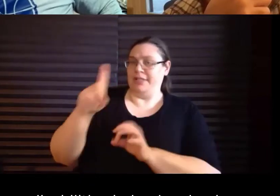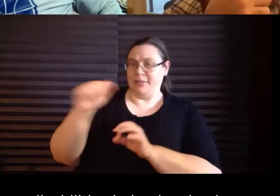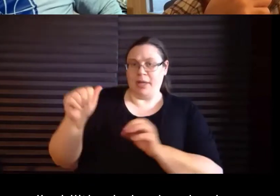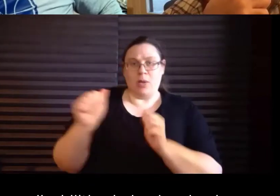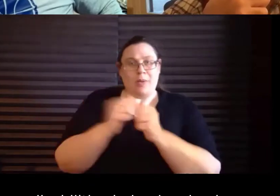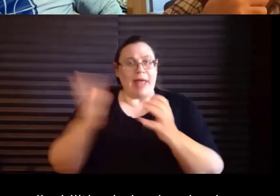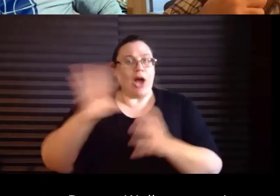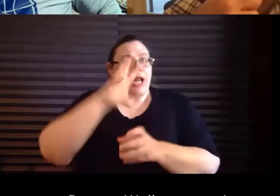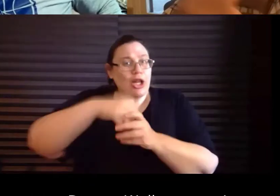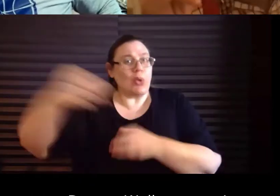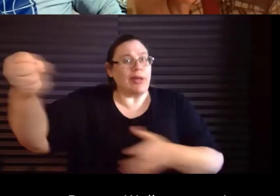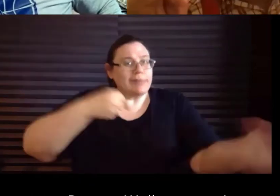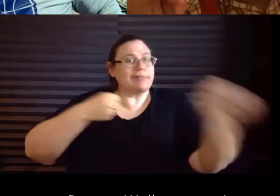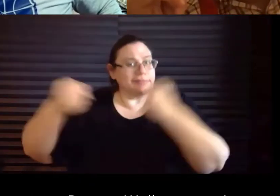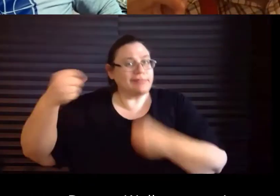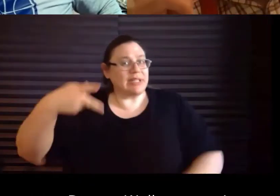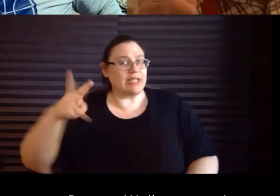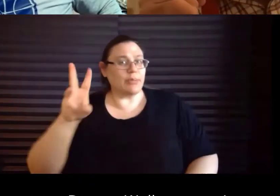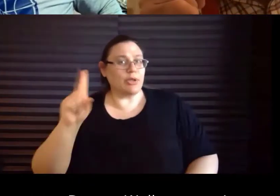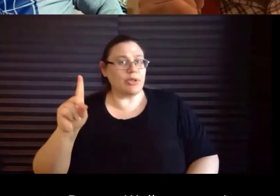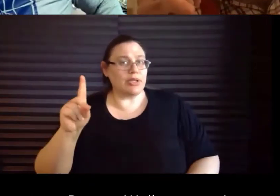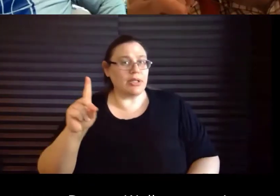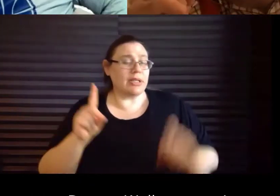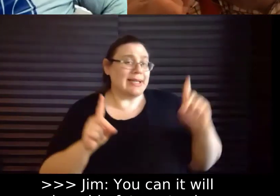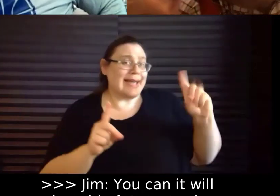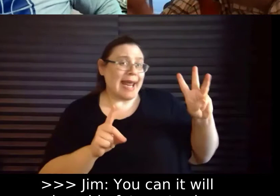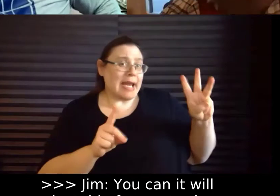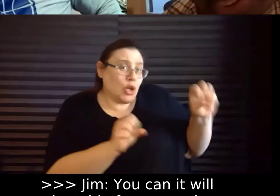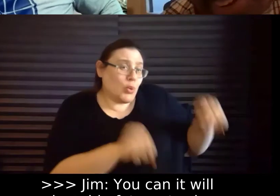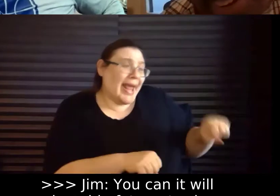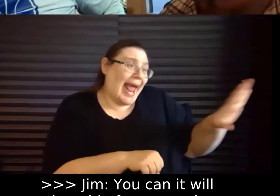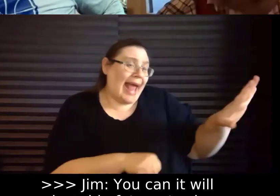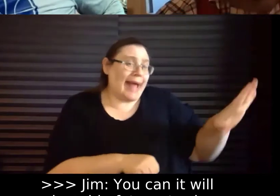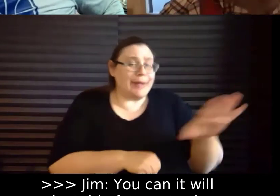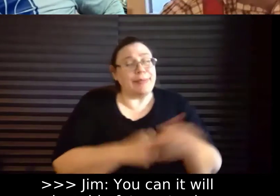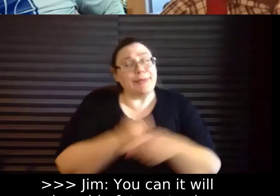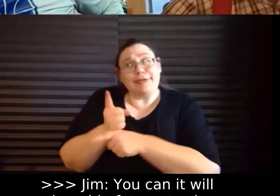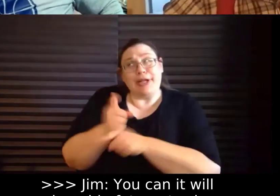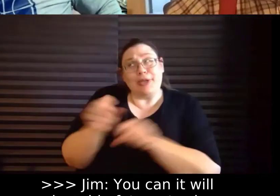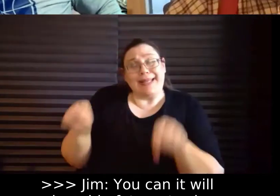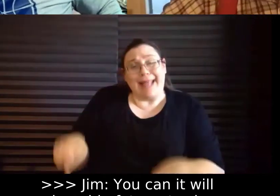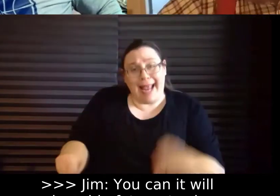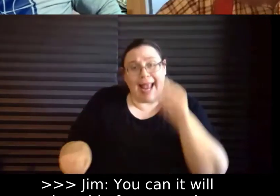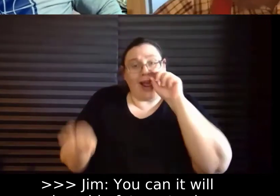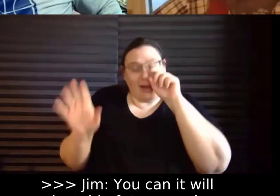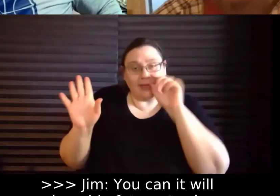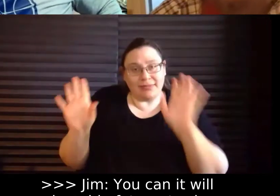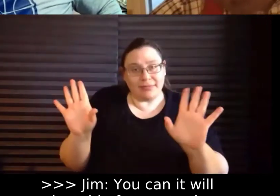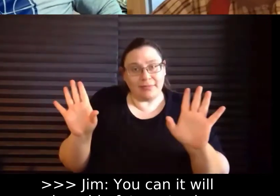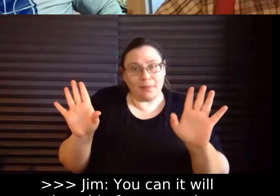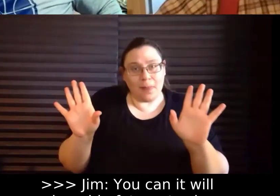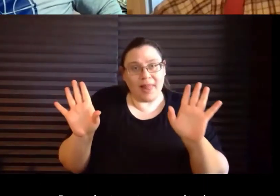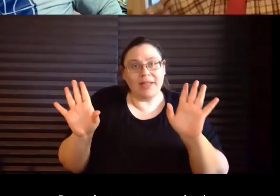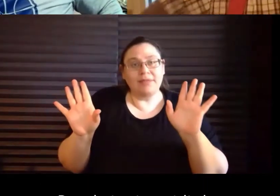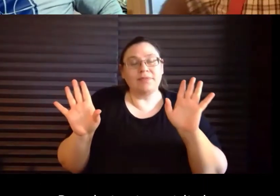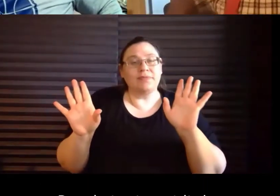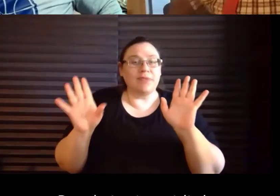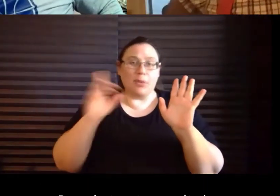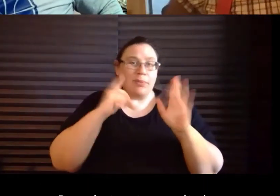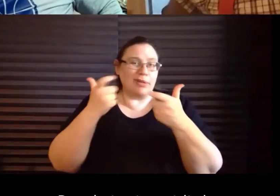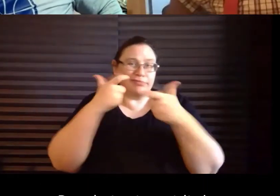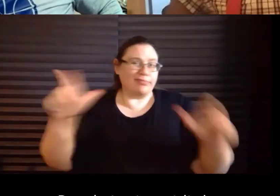being involved. Well, you can. Well, you can. It's probably going to be a big fat ass turd.